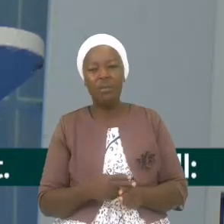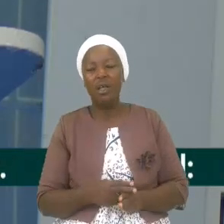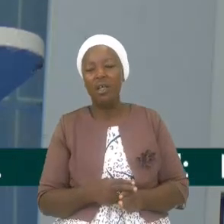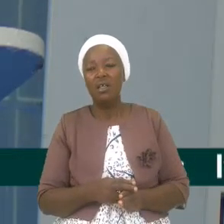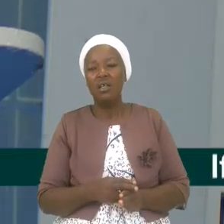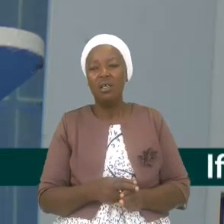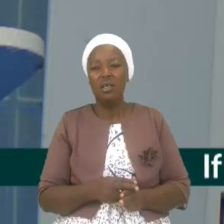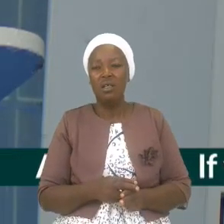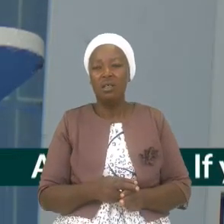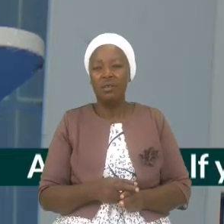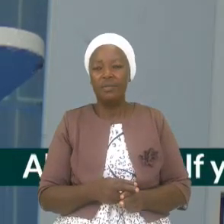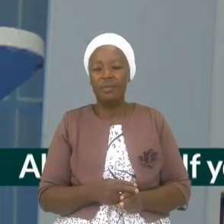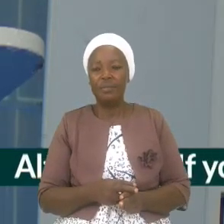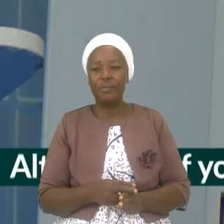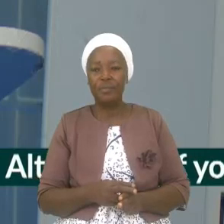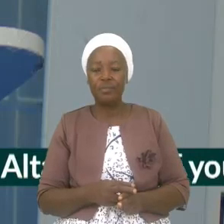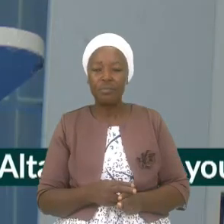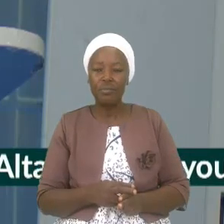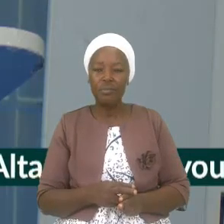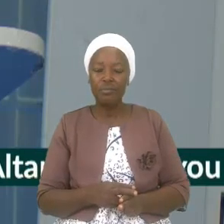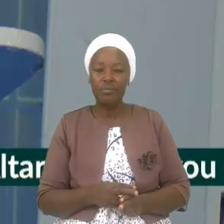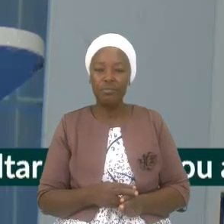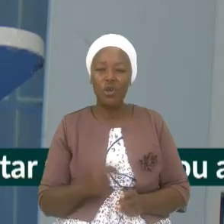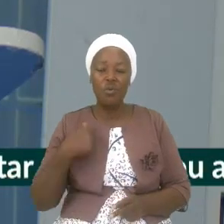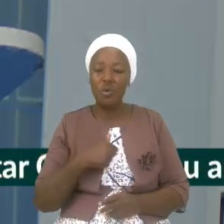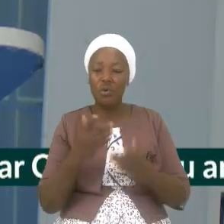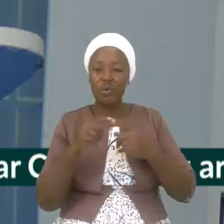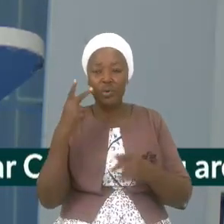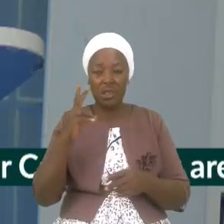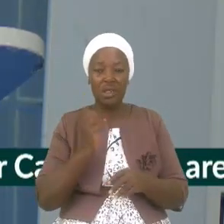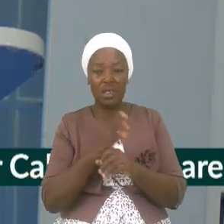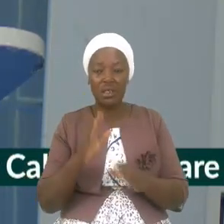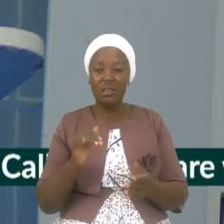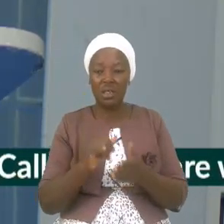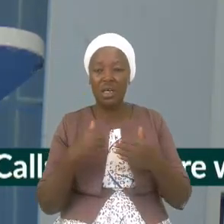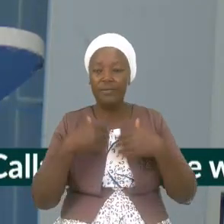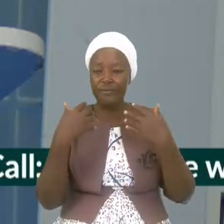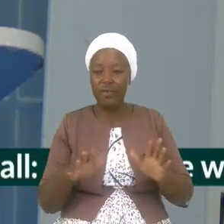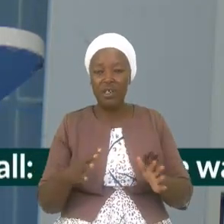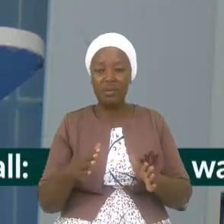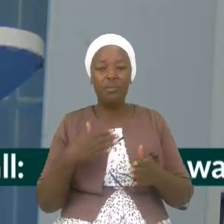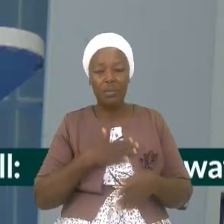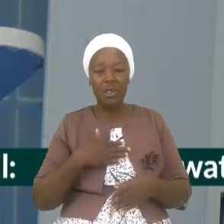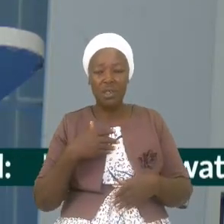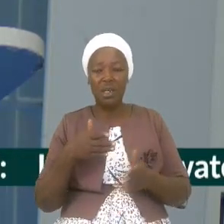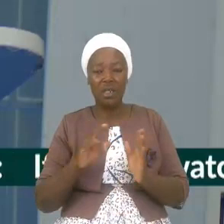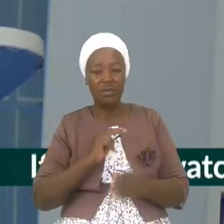supervisors raising up the flag to notify us. On the far right,